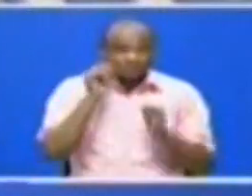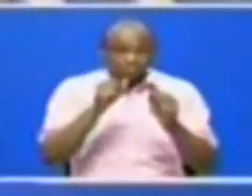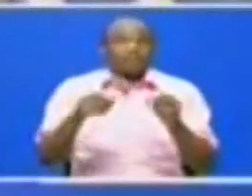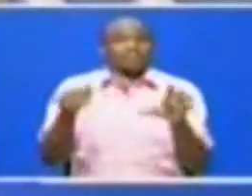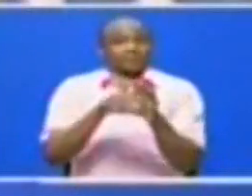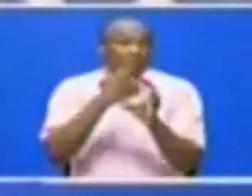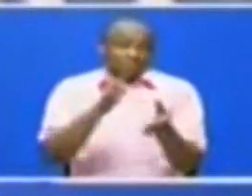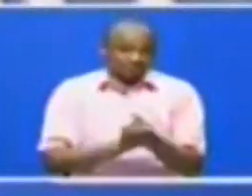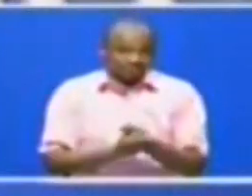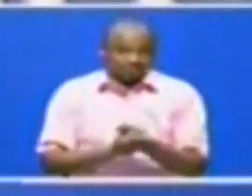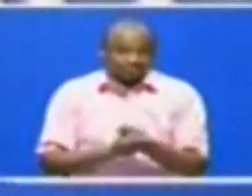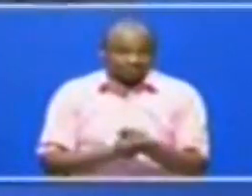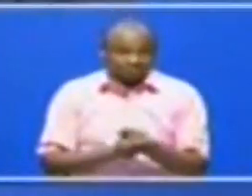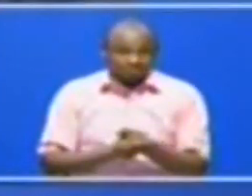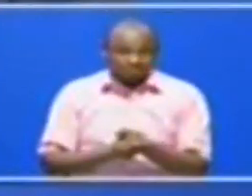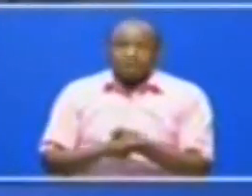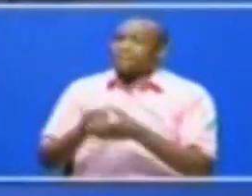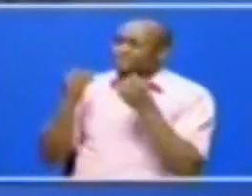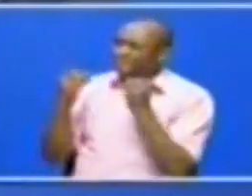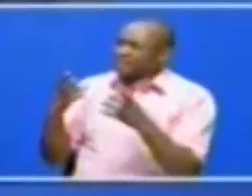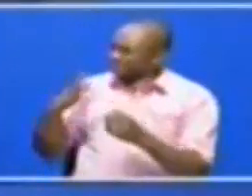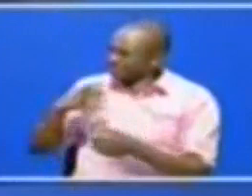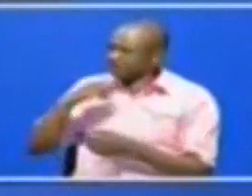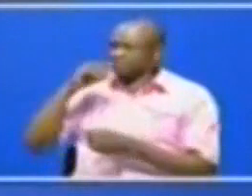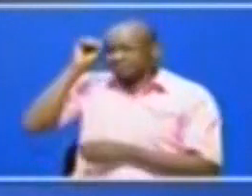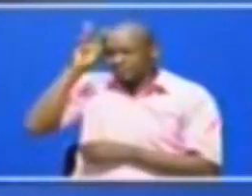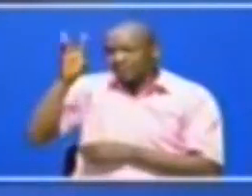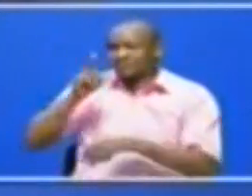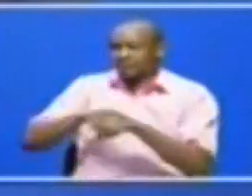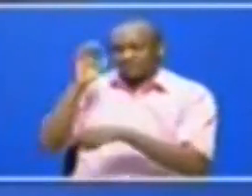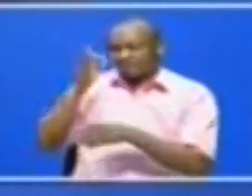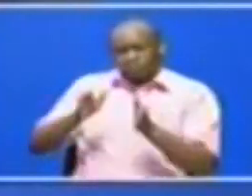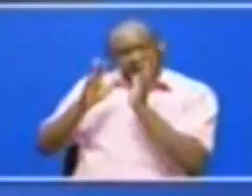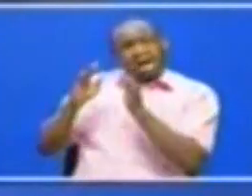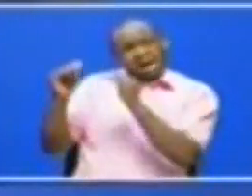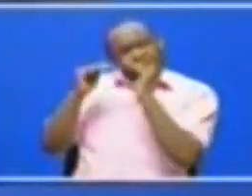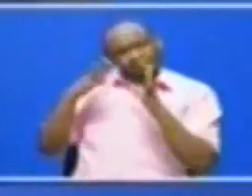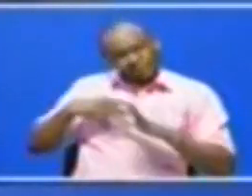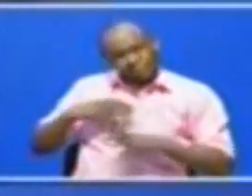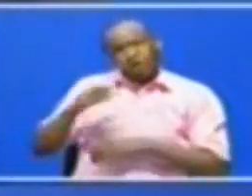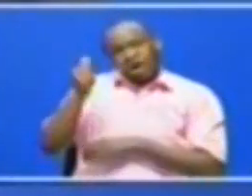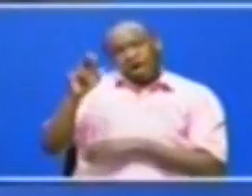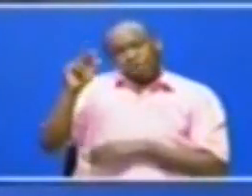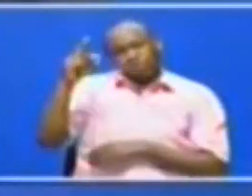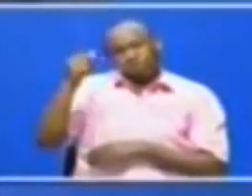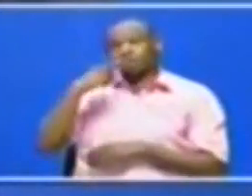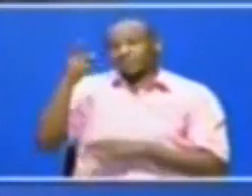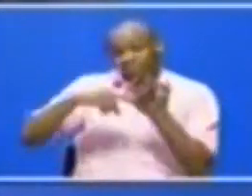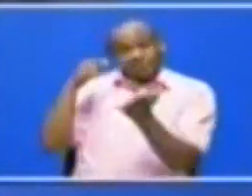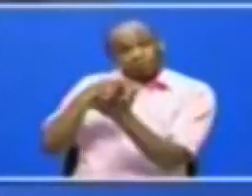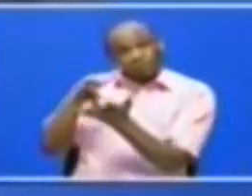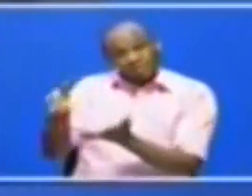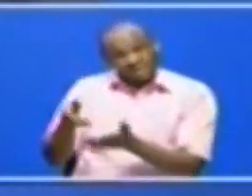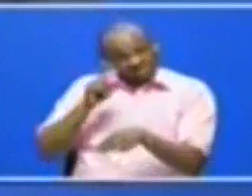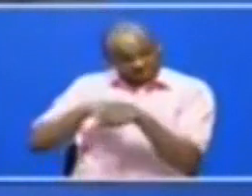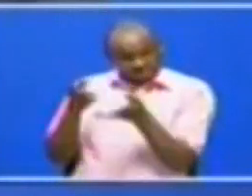barred from contesting. Because most people are surprised when Third Way Alliance presidential candidate Ekuru Aukot said that he's going to be on the ballot